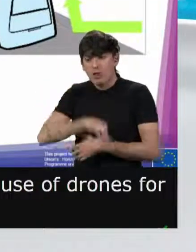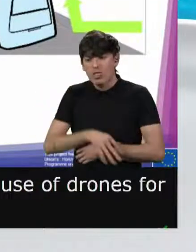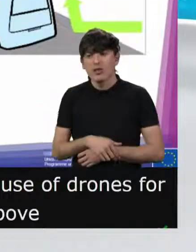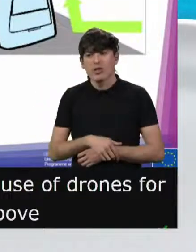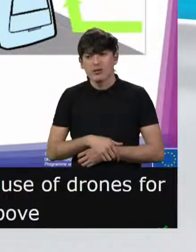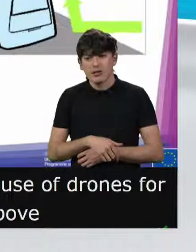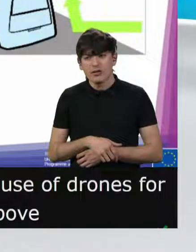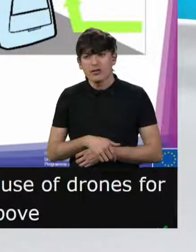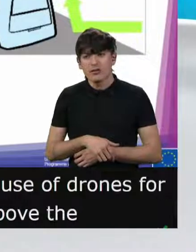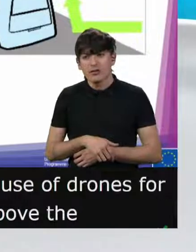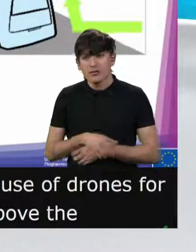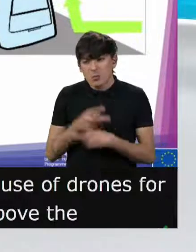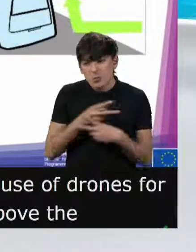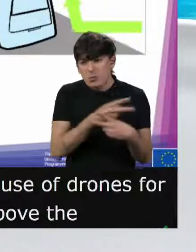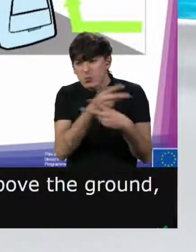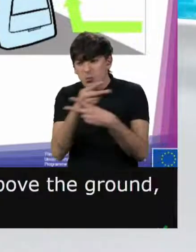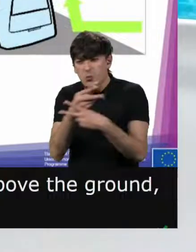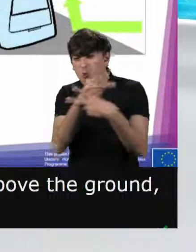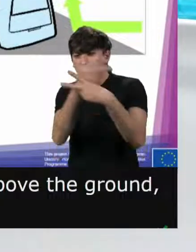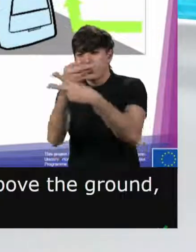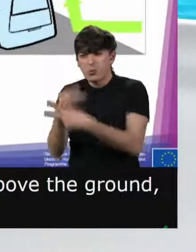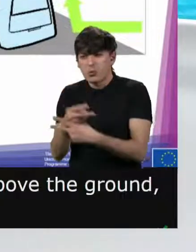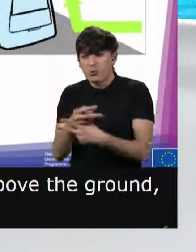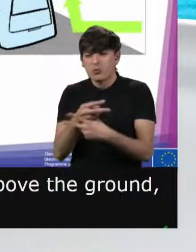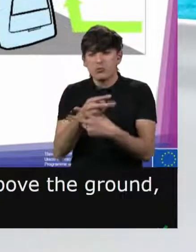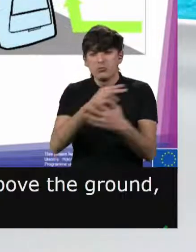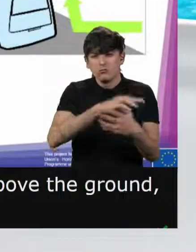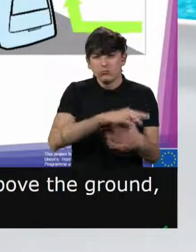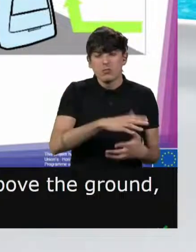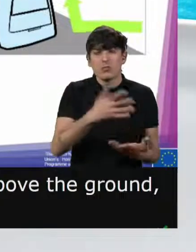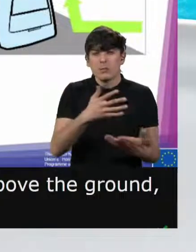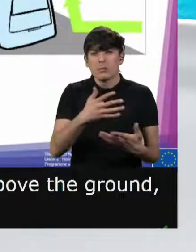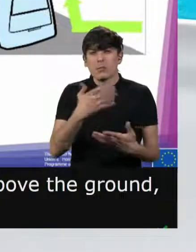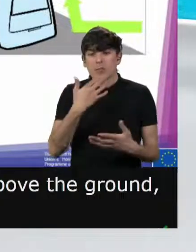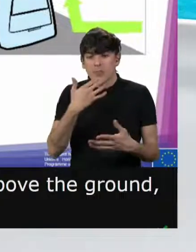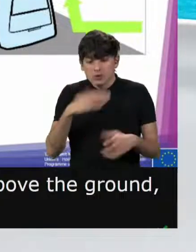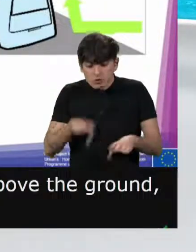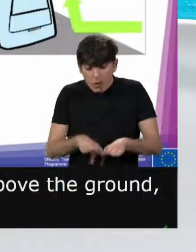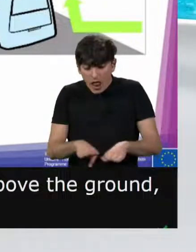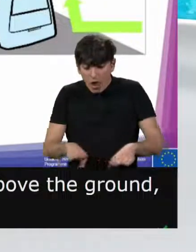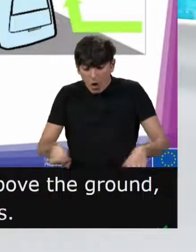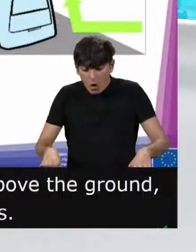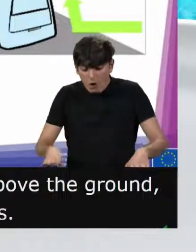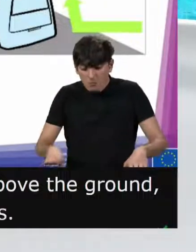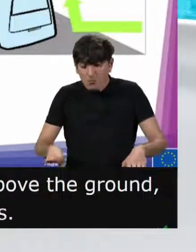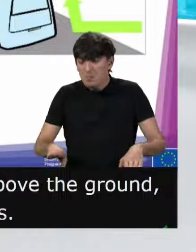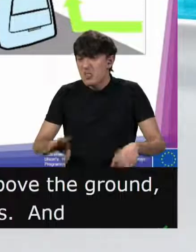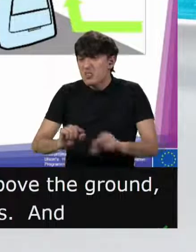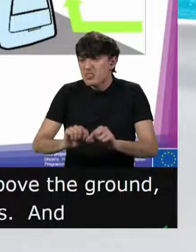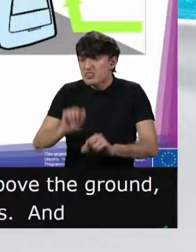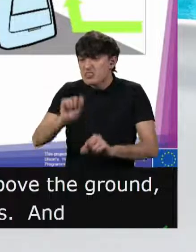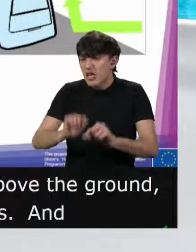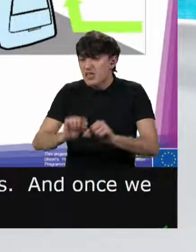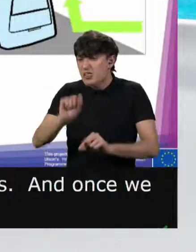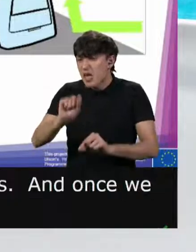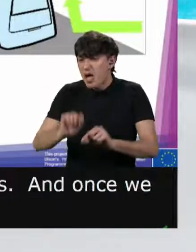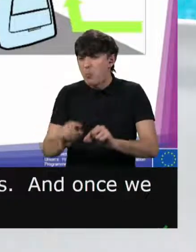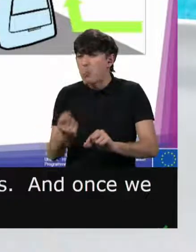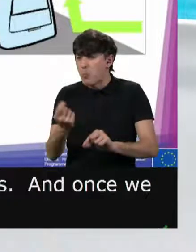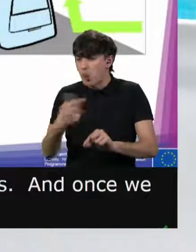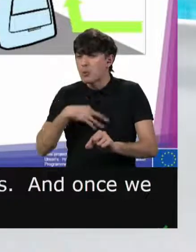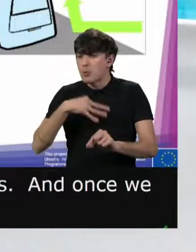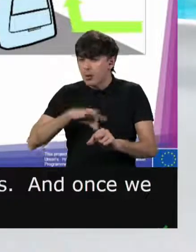sites, construction, and other locations. And once we know that that is possible, and we